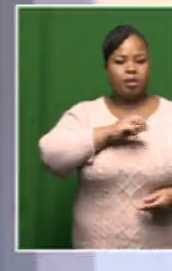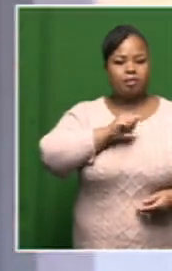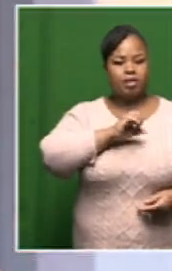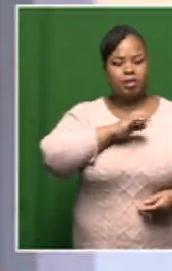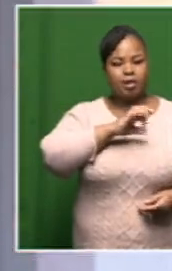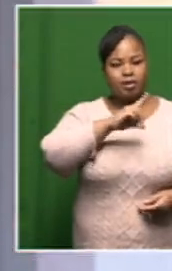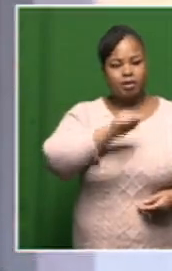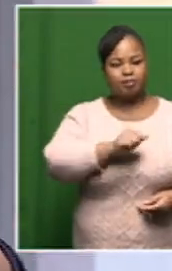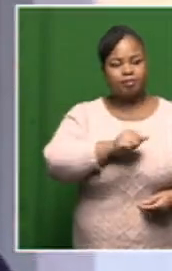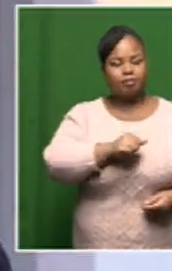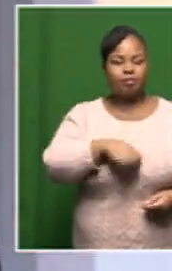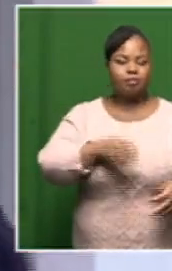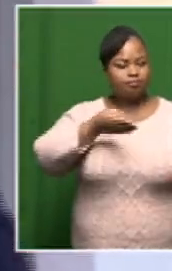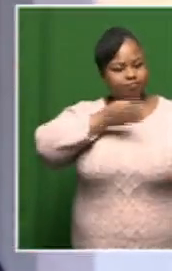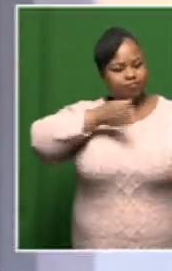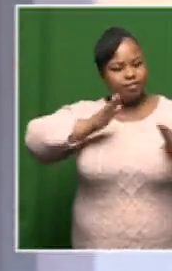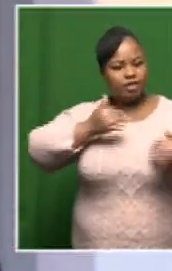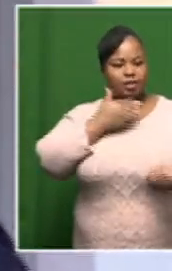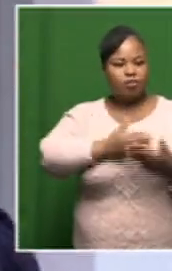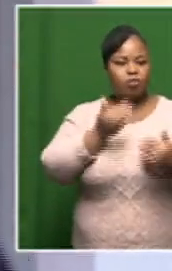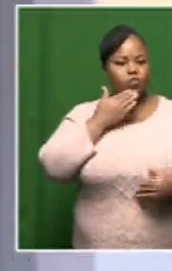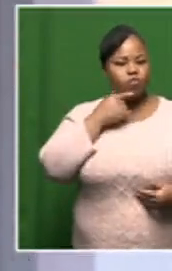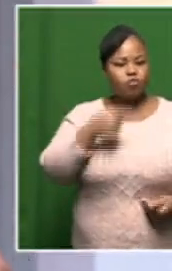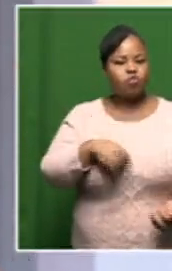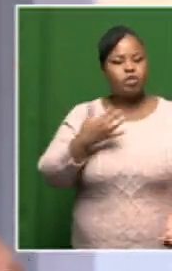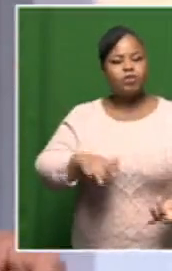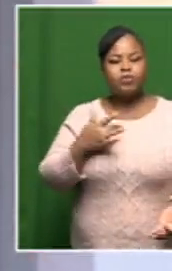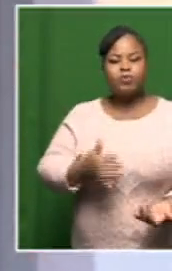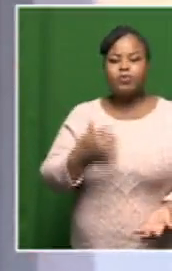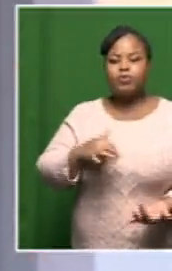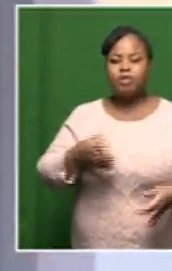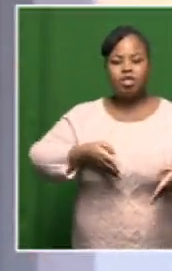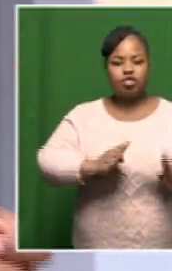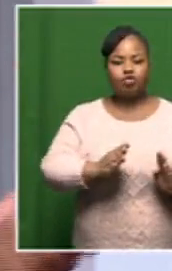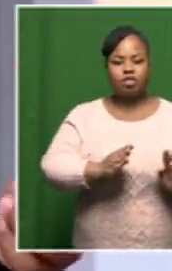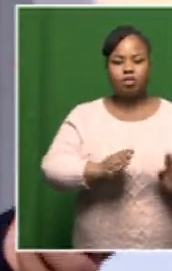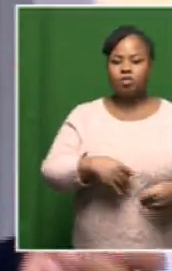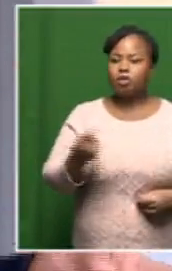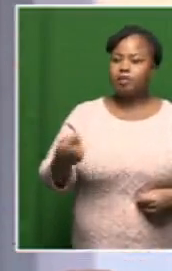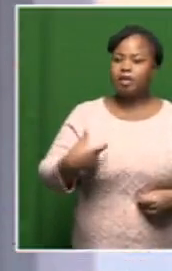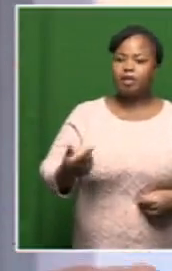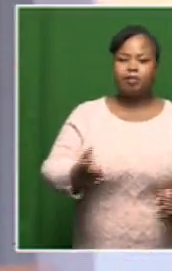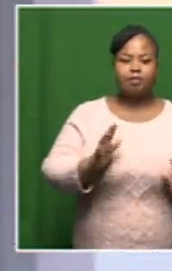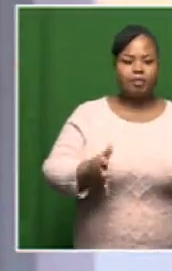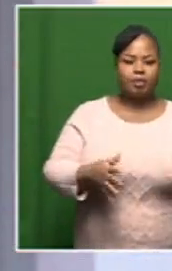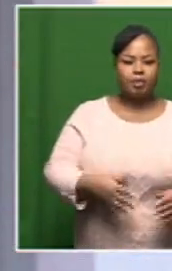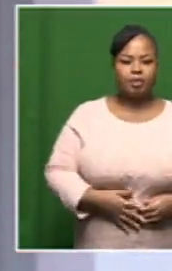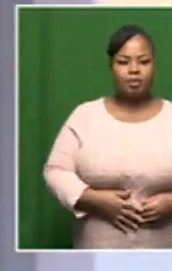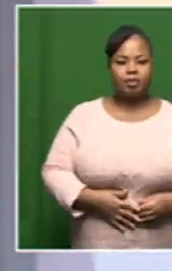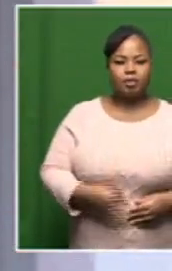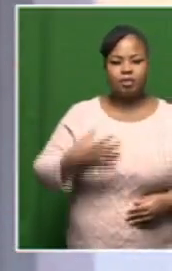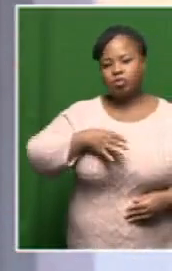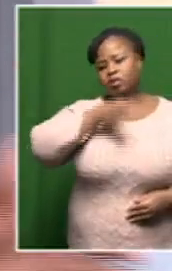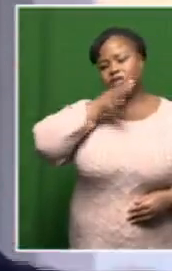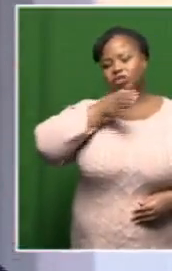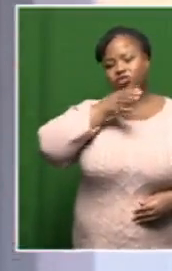the guitar players who were playing in the street corners, you know, just to be paid for the recording session, to get